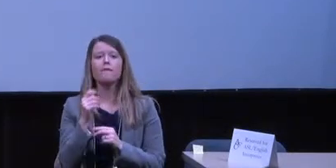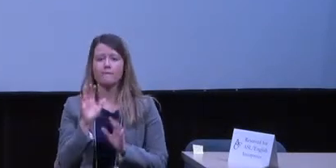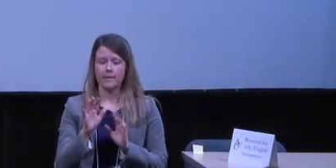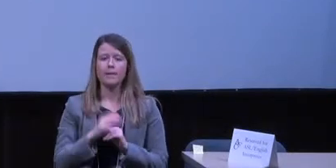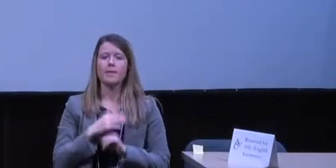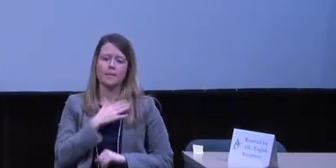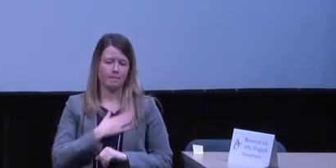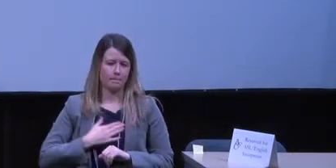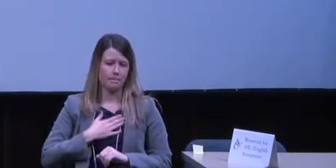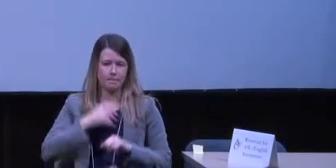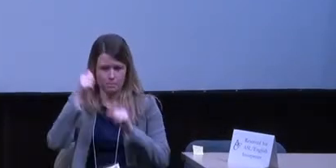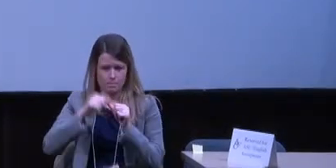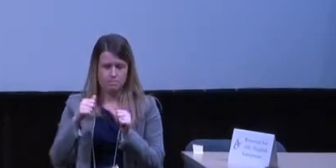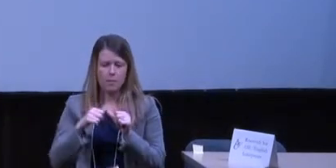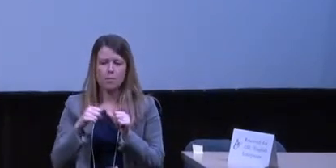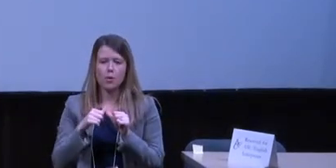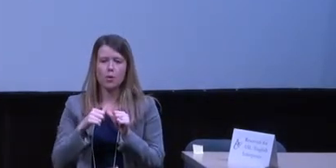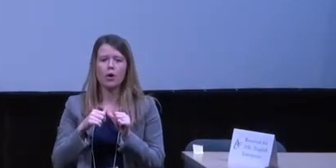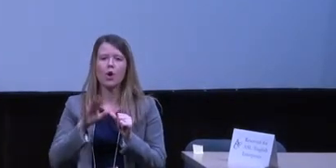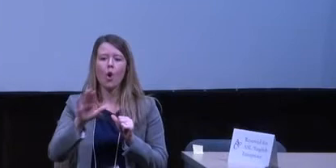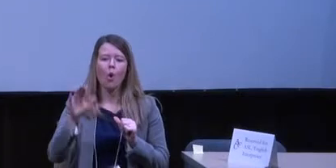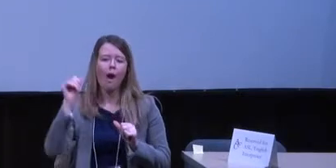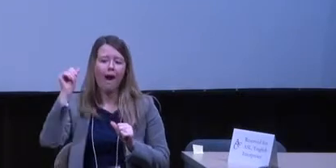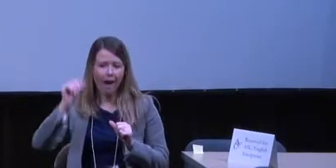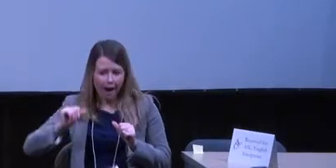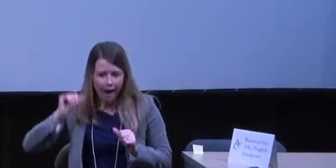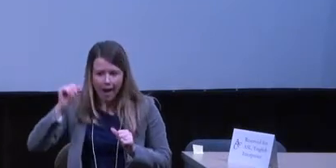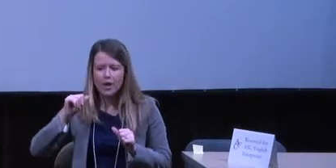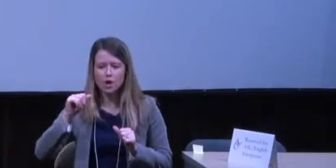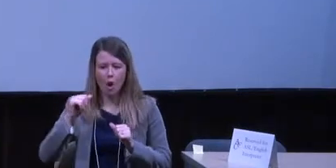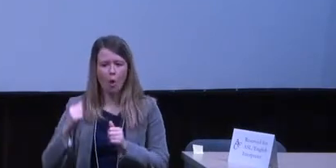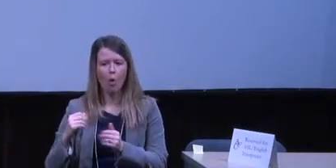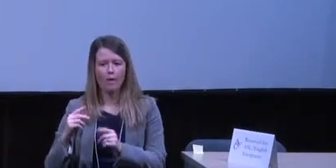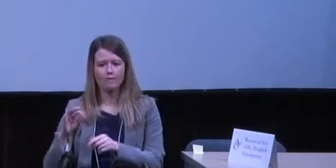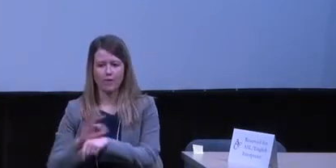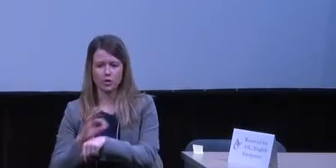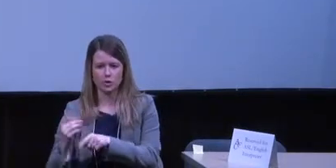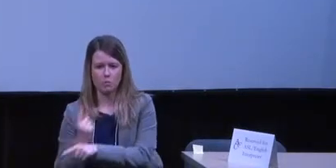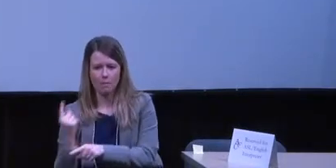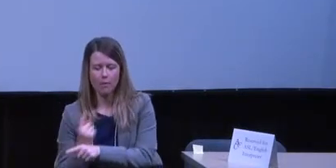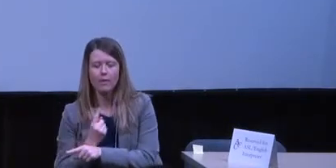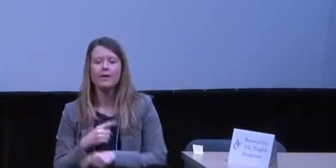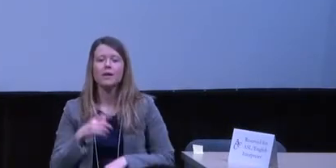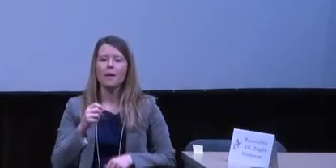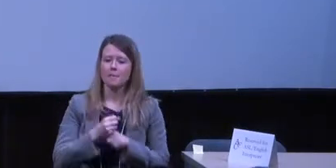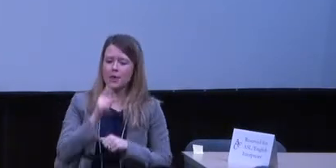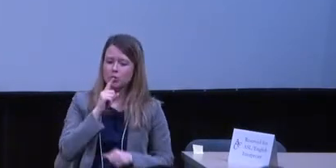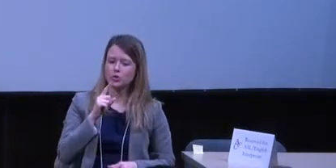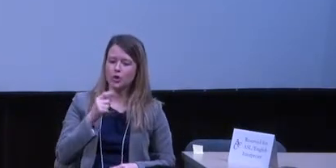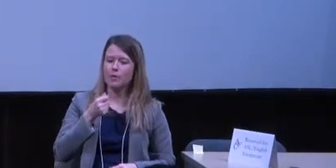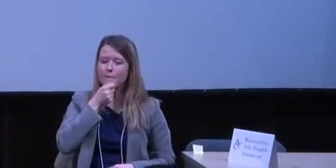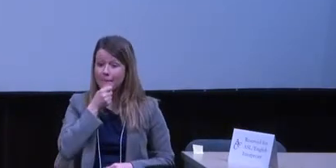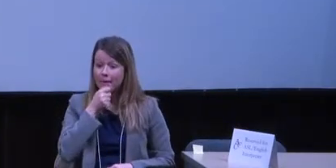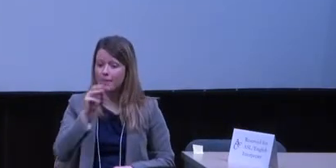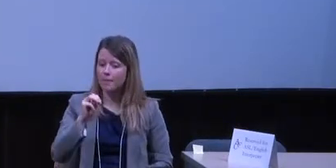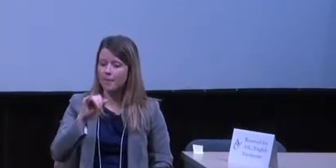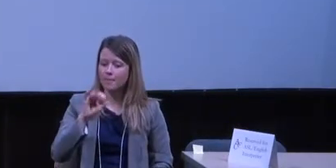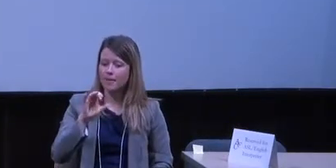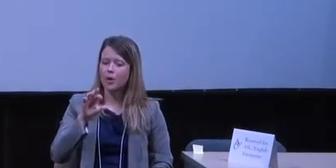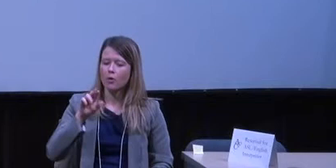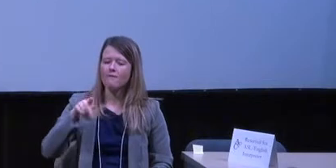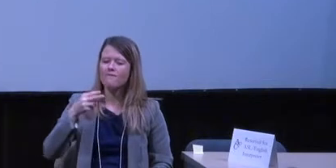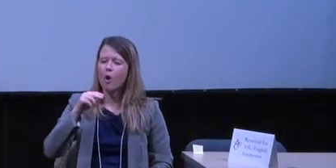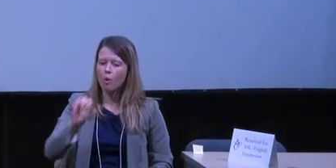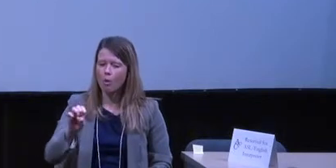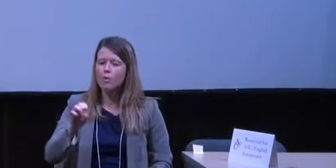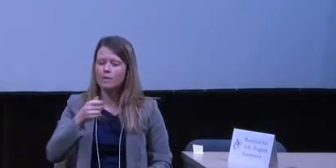want to make sure that you have a good audio source. So, a microphone. The library